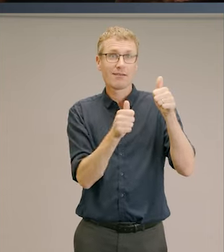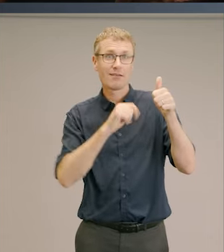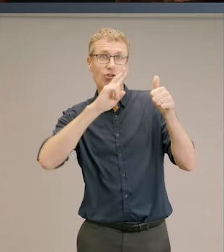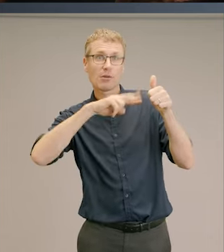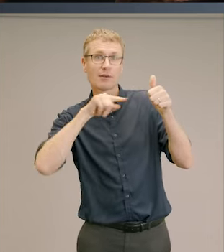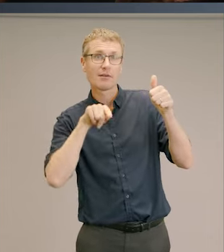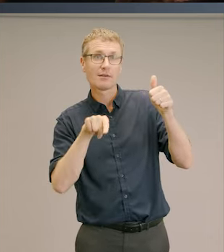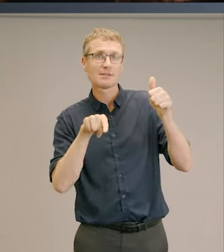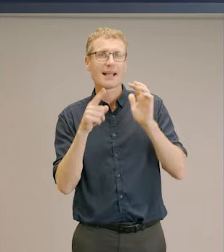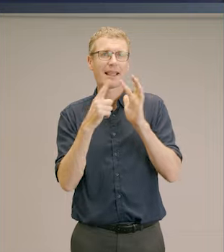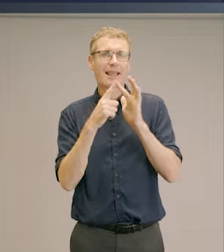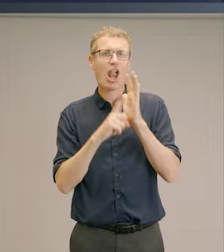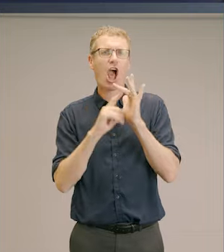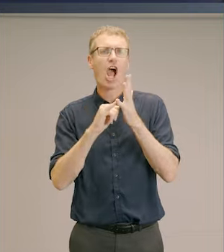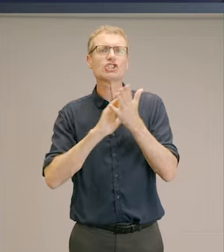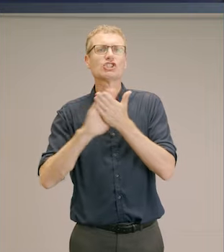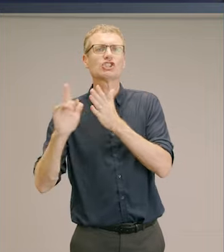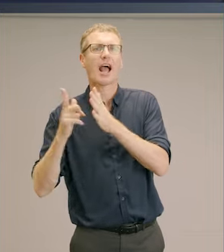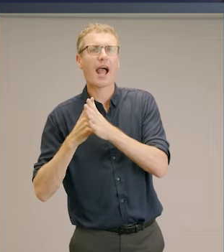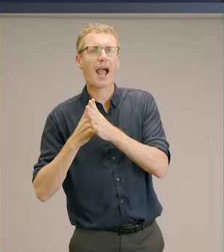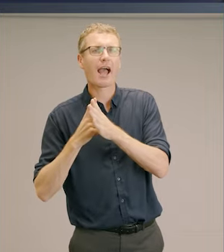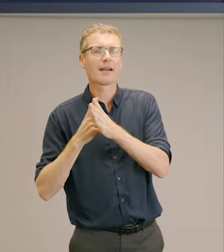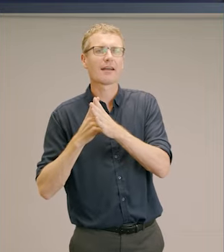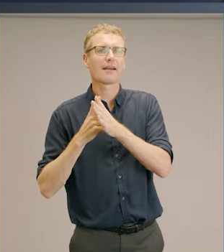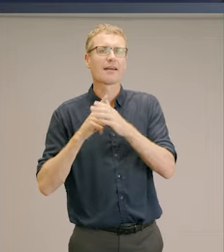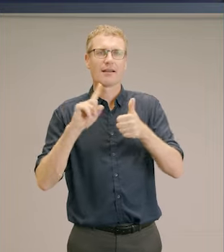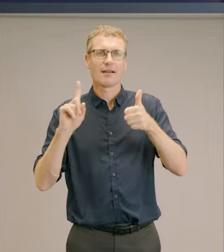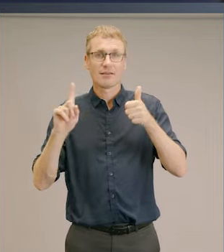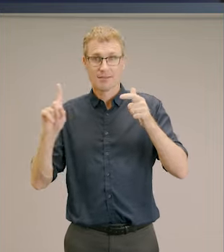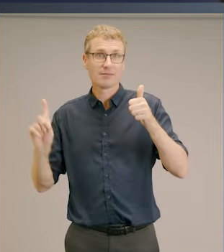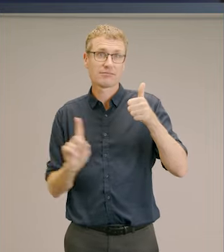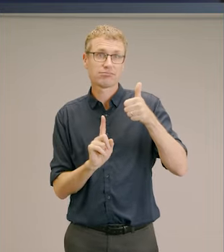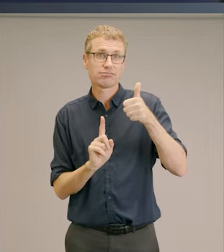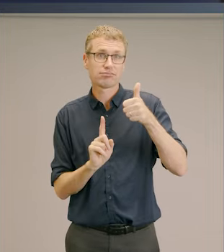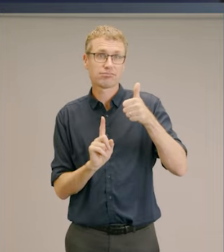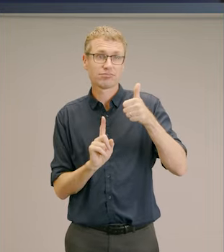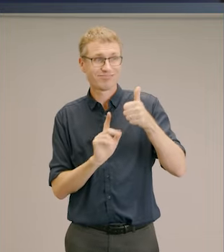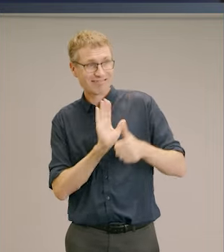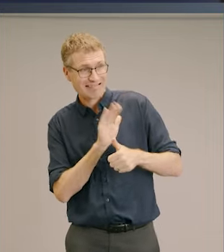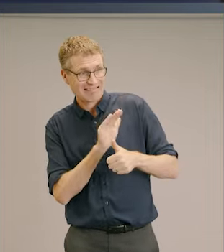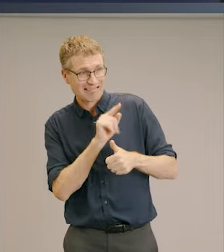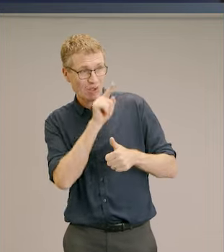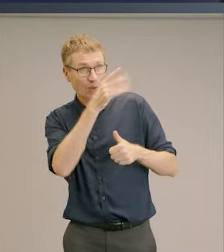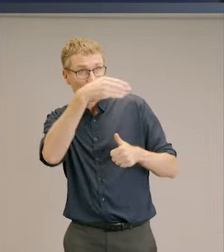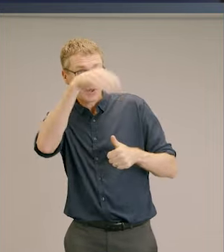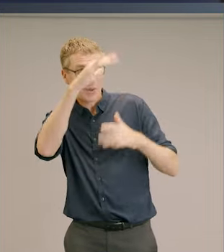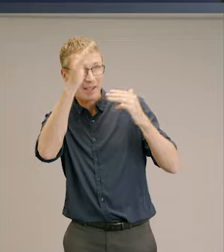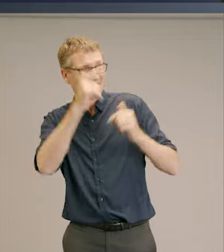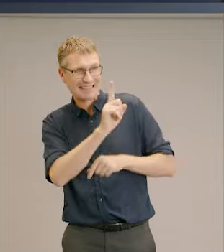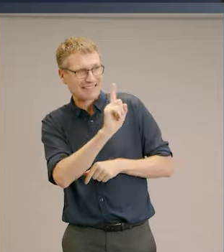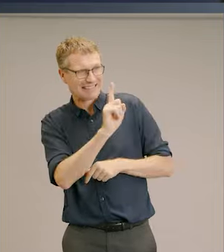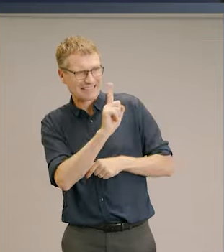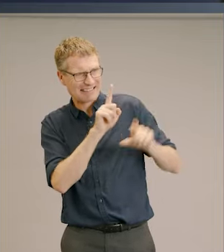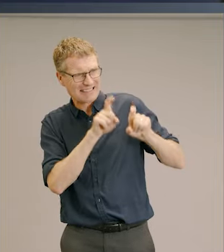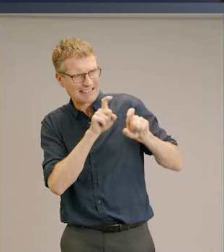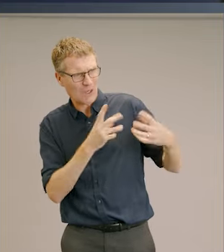a disciple called Elisha, and Elijah knew he was going to ascend to heaven. God had told him that. And Elisha didn't want him to go. He